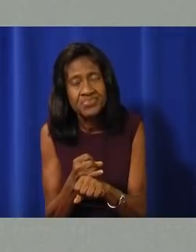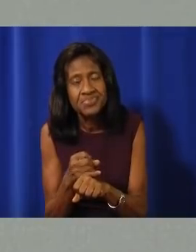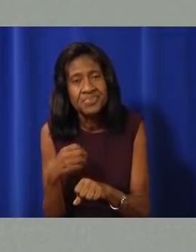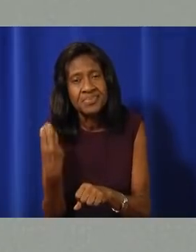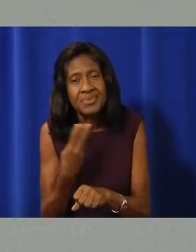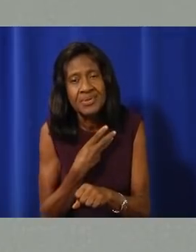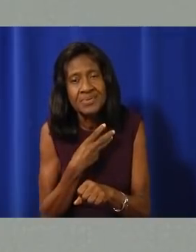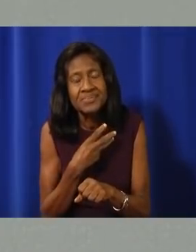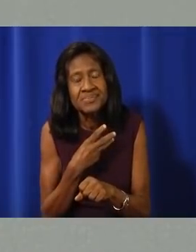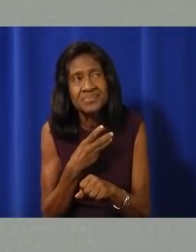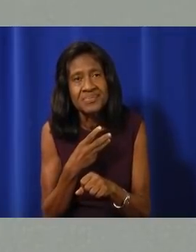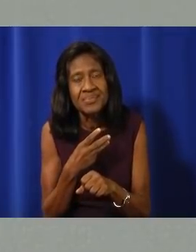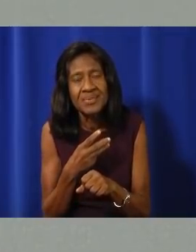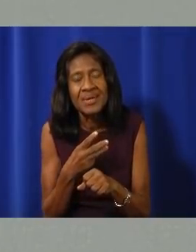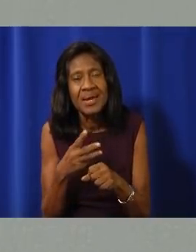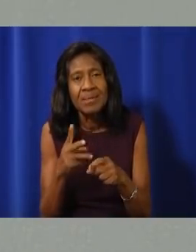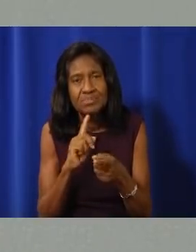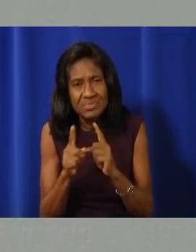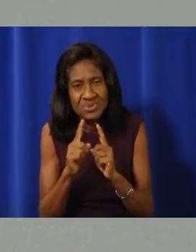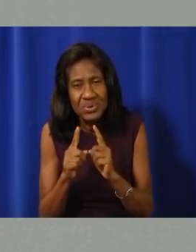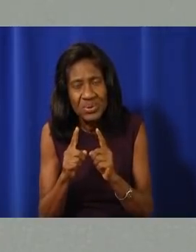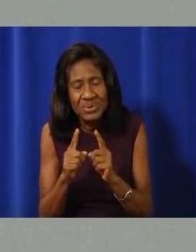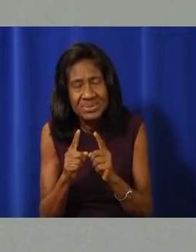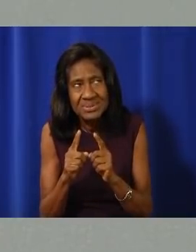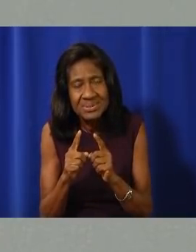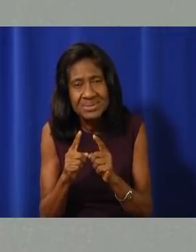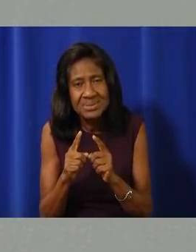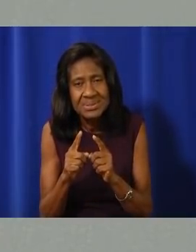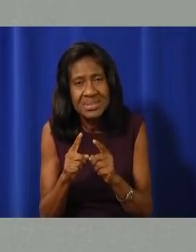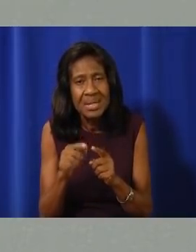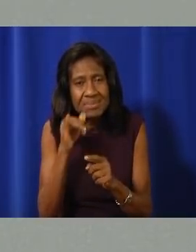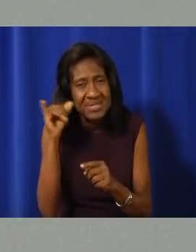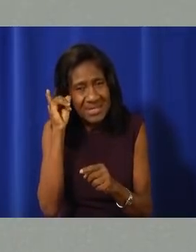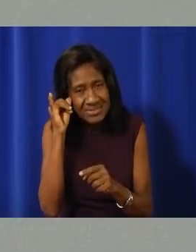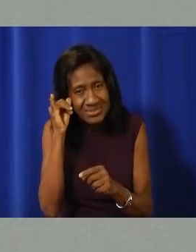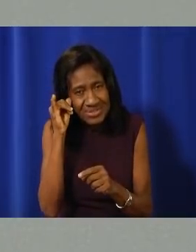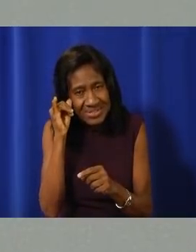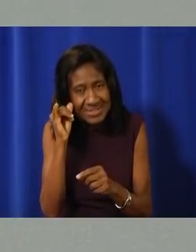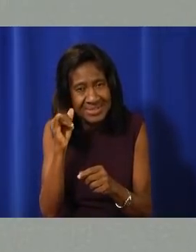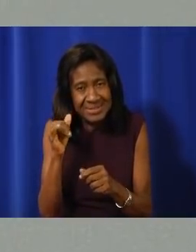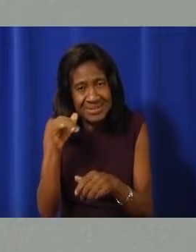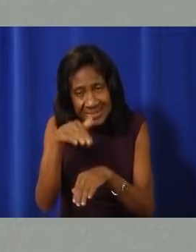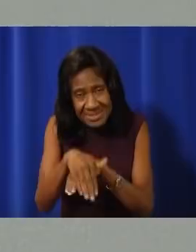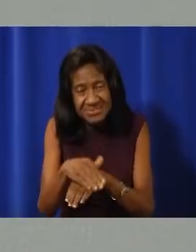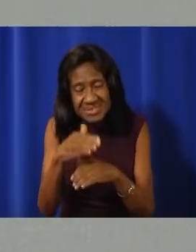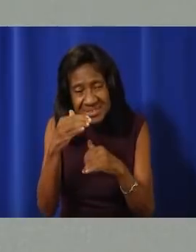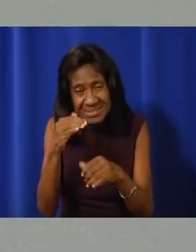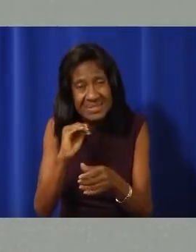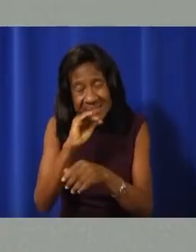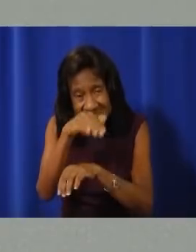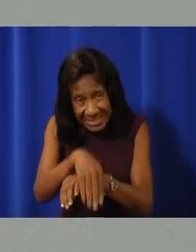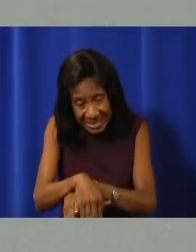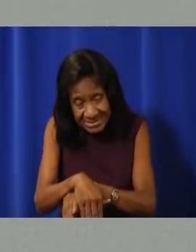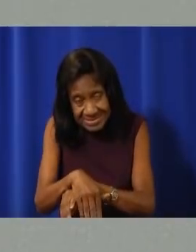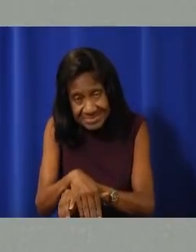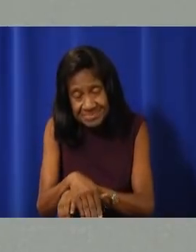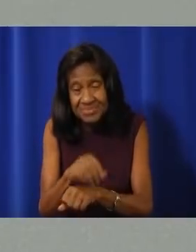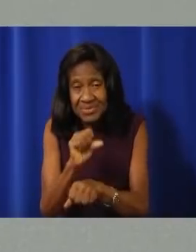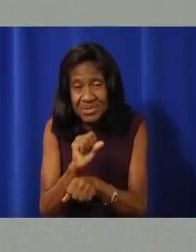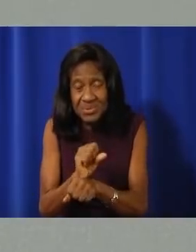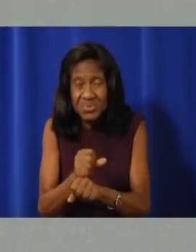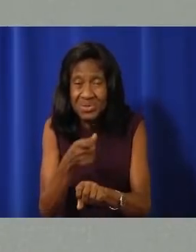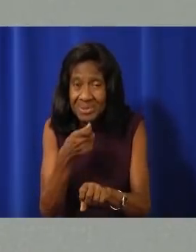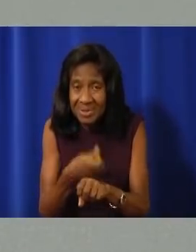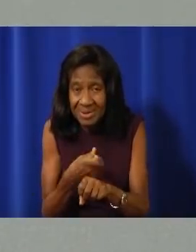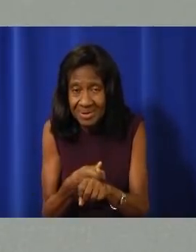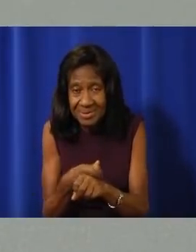late yesterday evening and went on into the wee hours of the morning. And they have worked very hard, done a